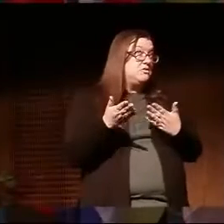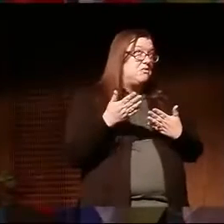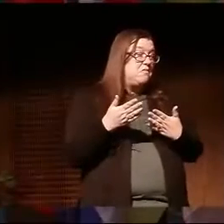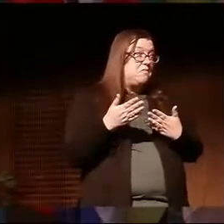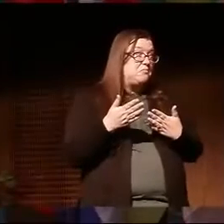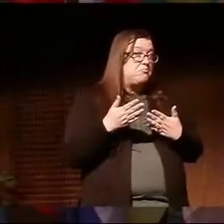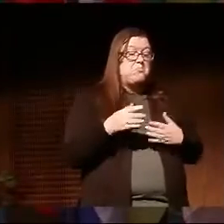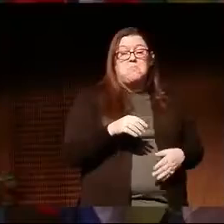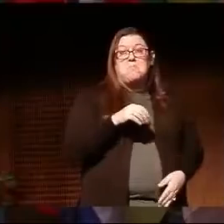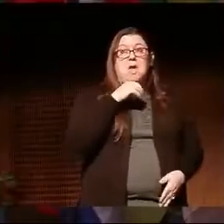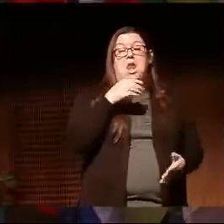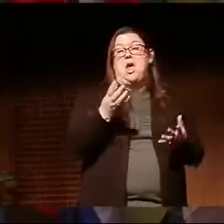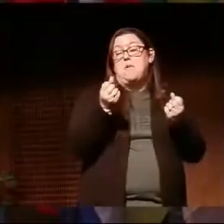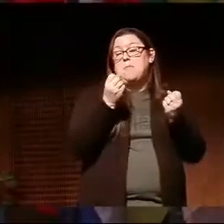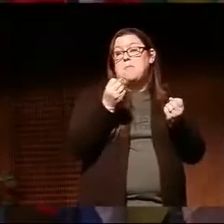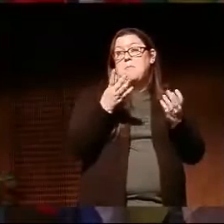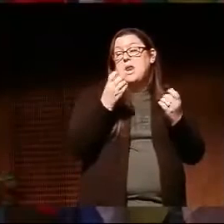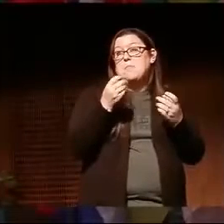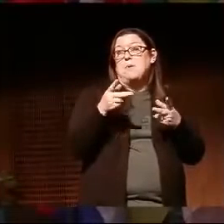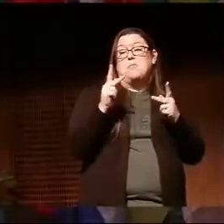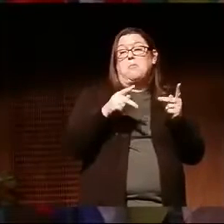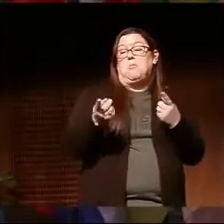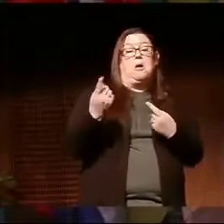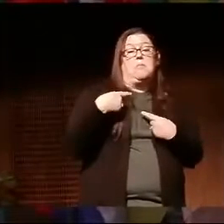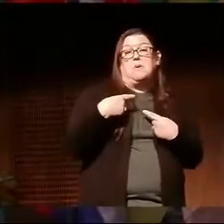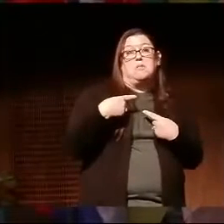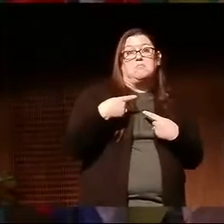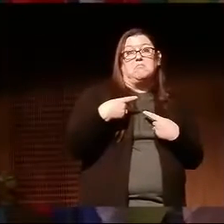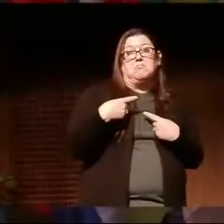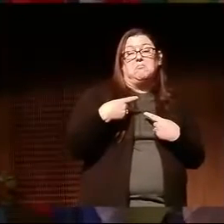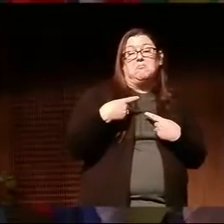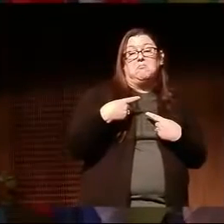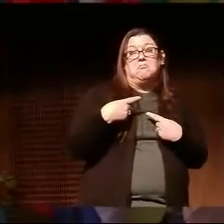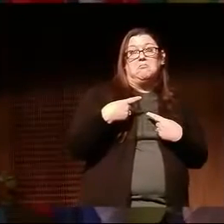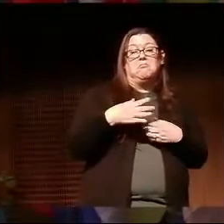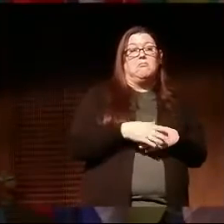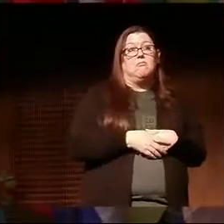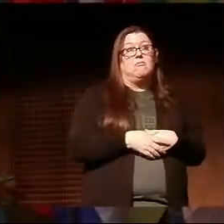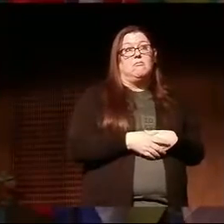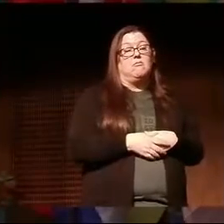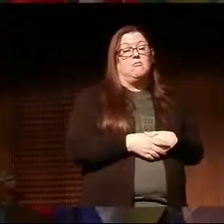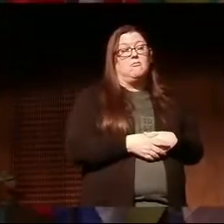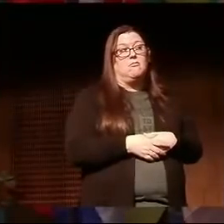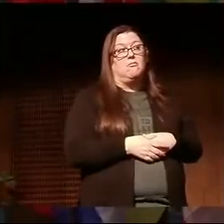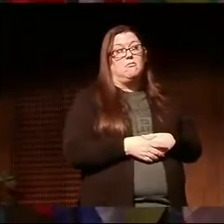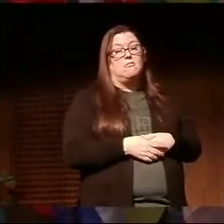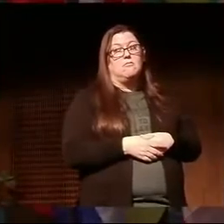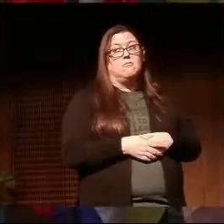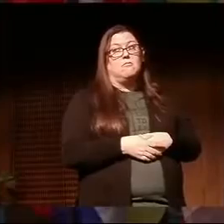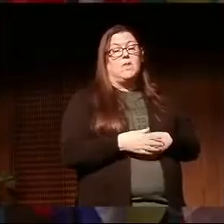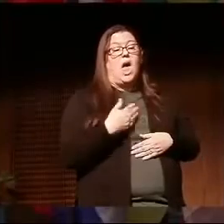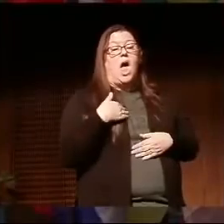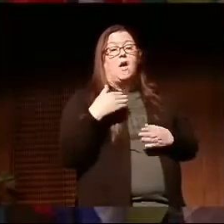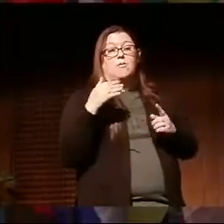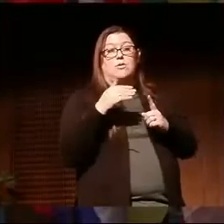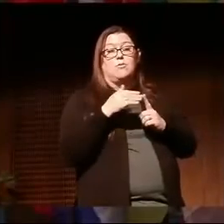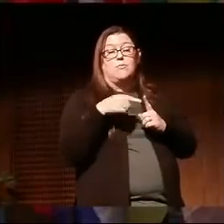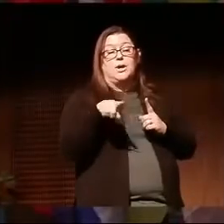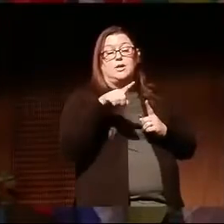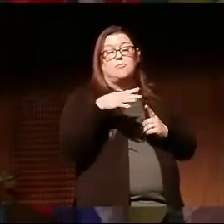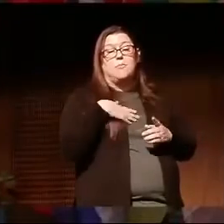There aren't any that are drawing near, it seems. And I would remind you, my brother, do not